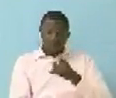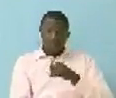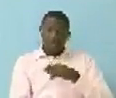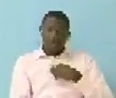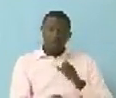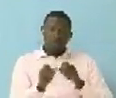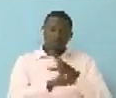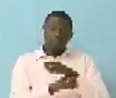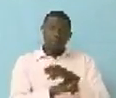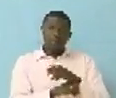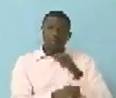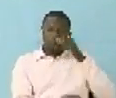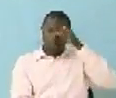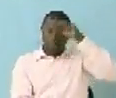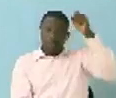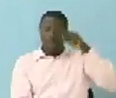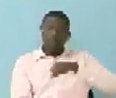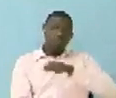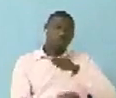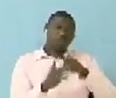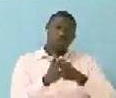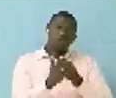president,